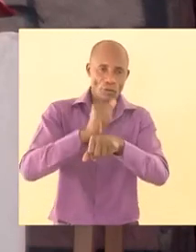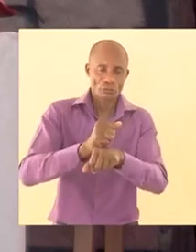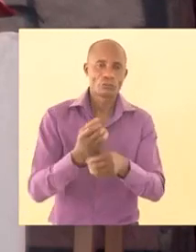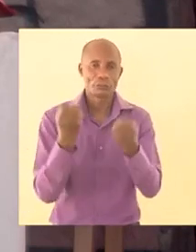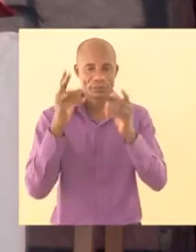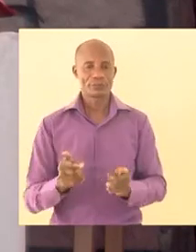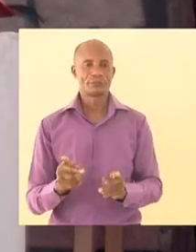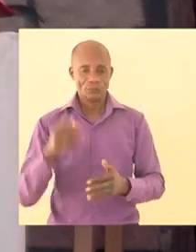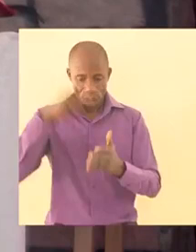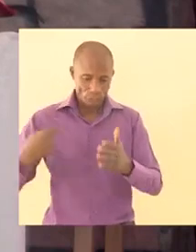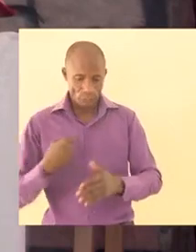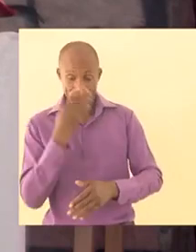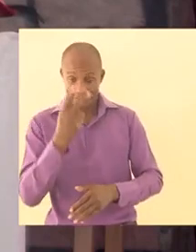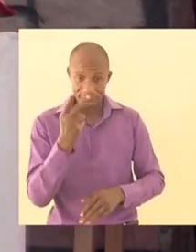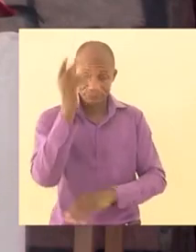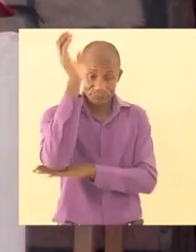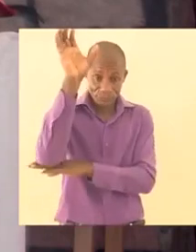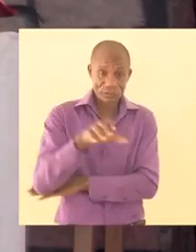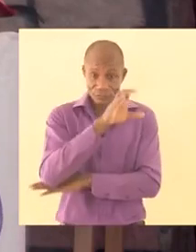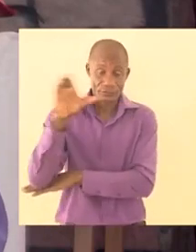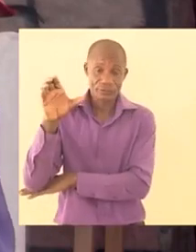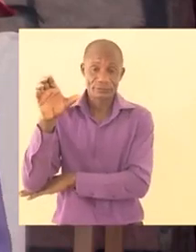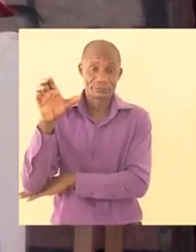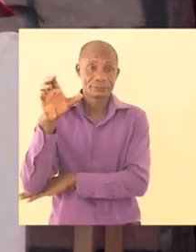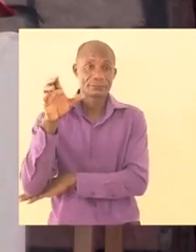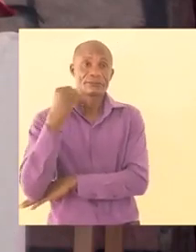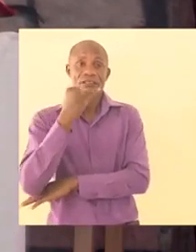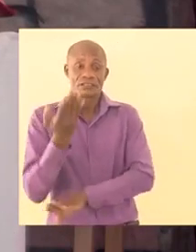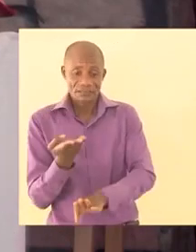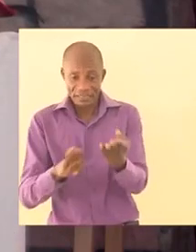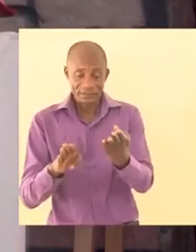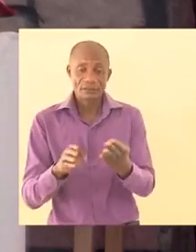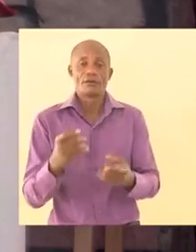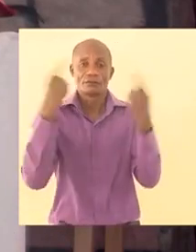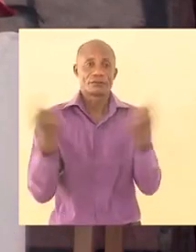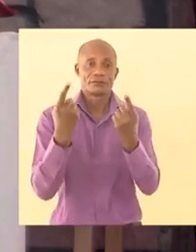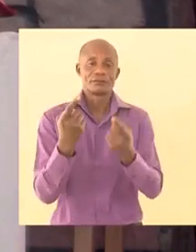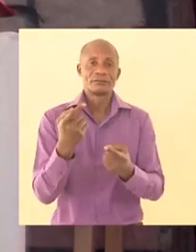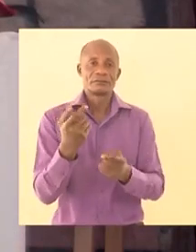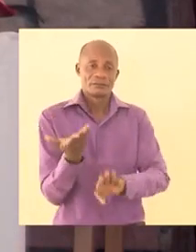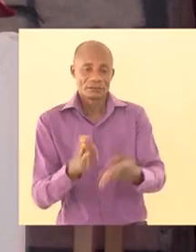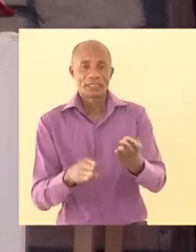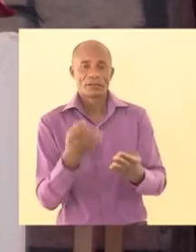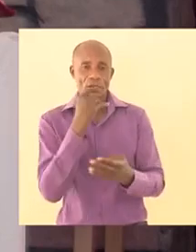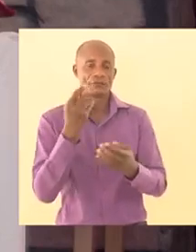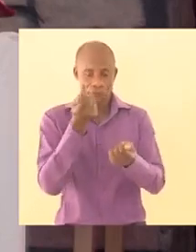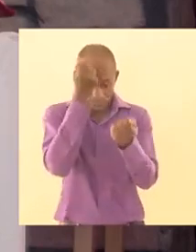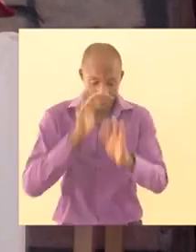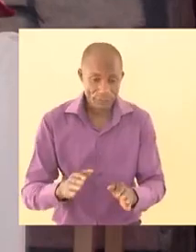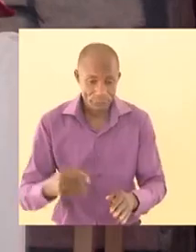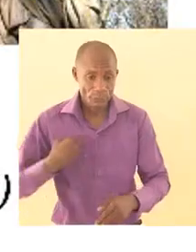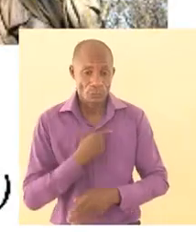What we see on the cross of Calvary is the debt of sin, the debt of disobedience, the debt of darkness. St. Paul says, we